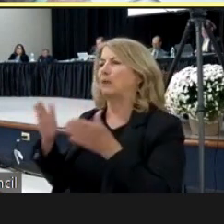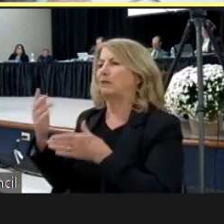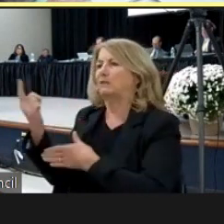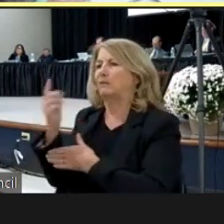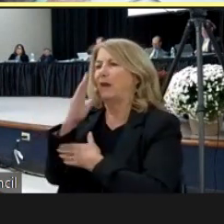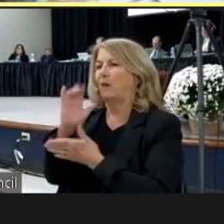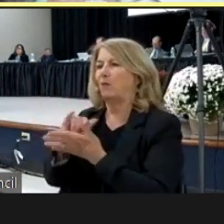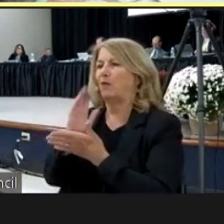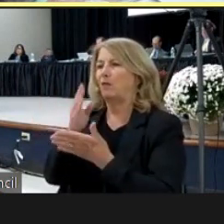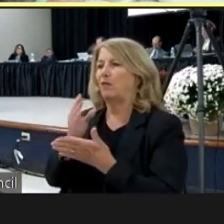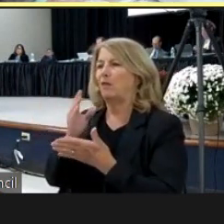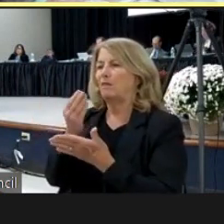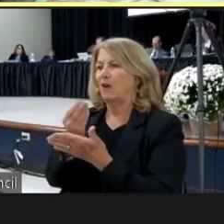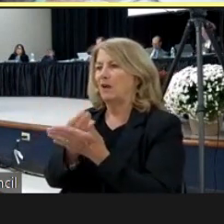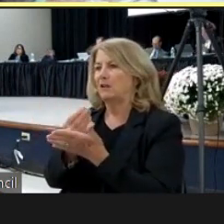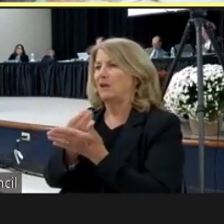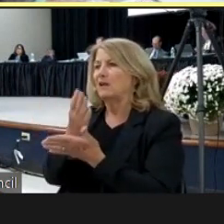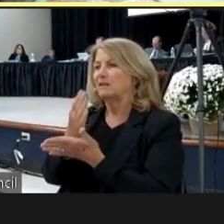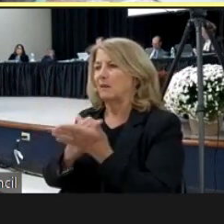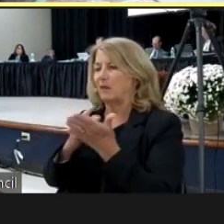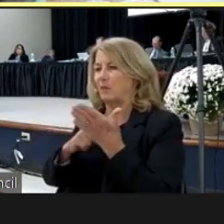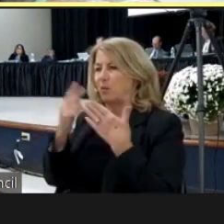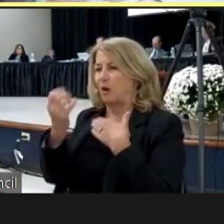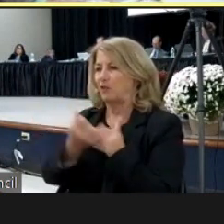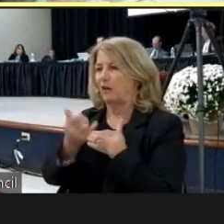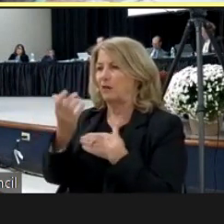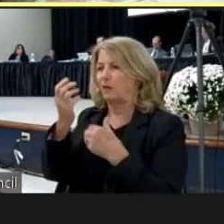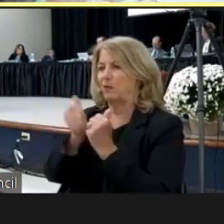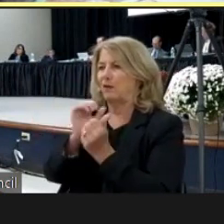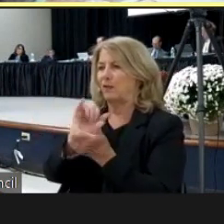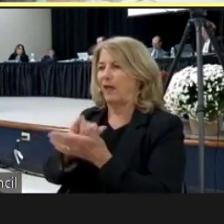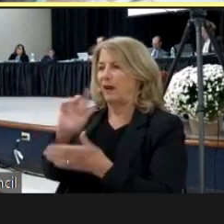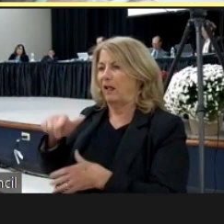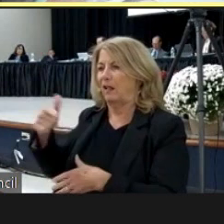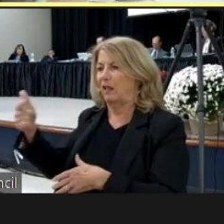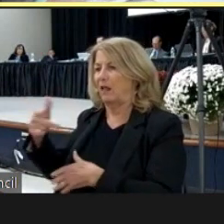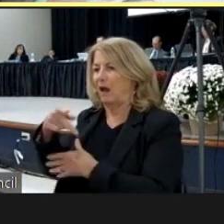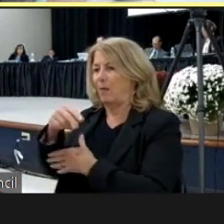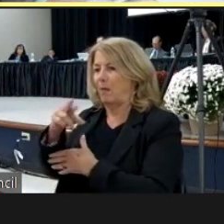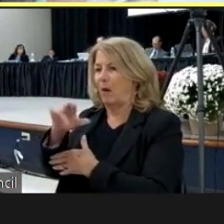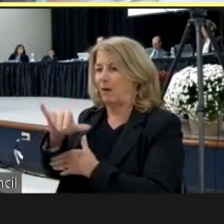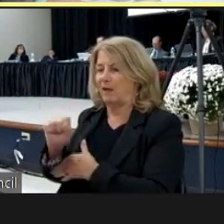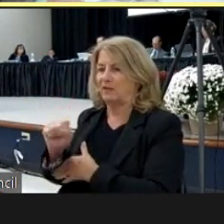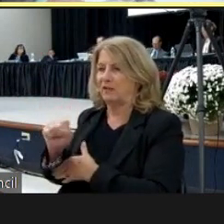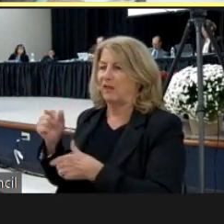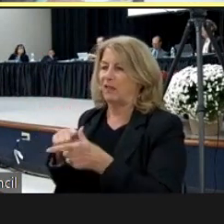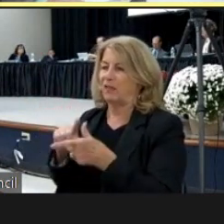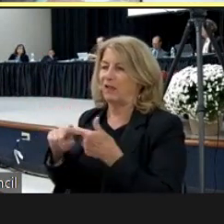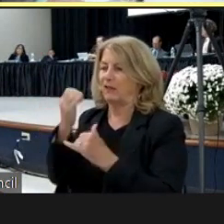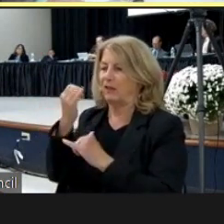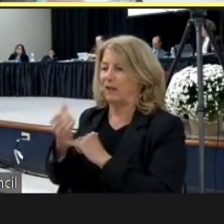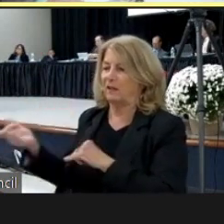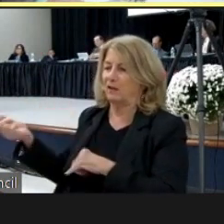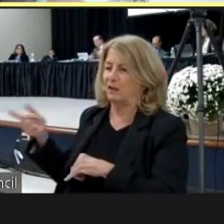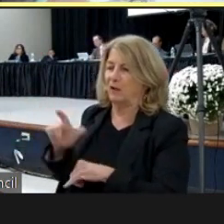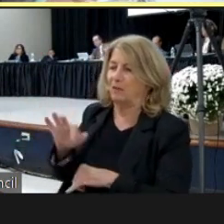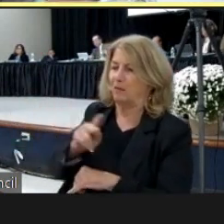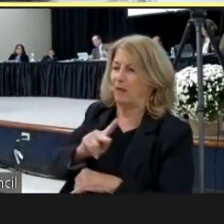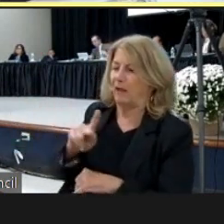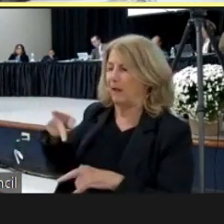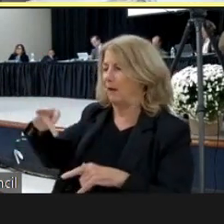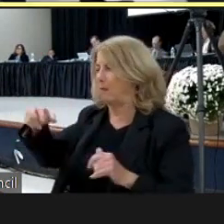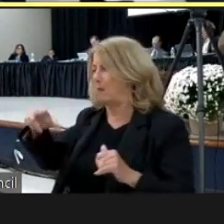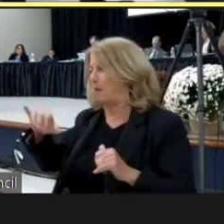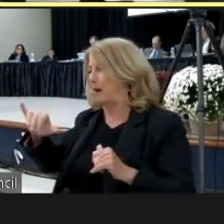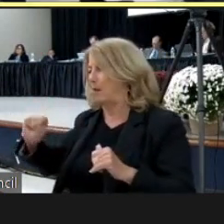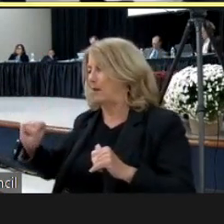With that, I will turn it over to Paris if you don't mind, and we'll come back with the question. So we'll